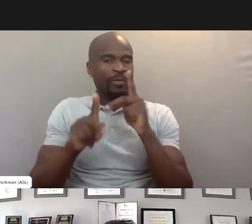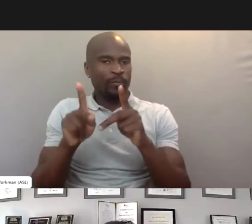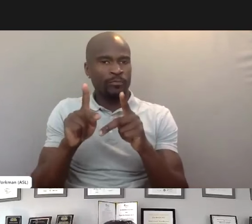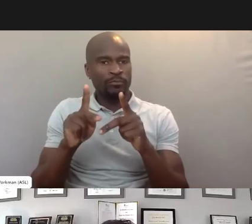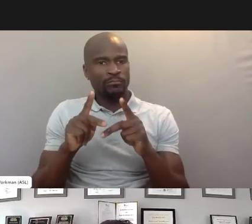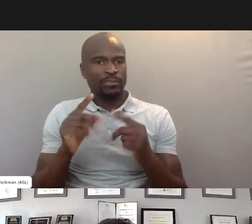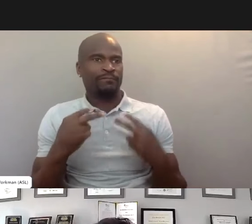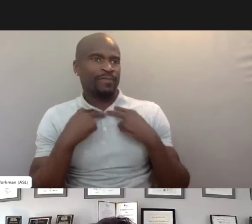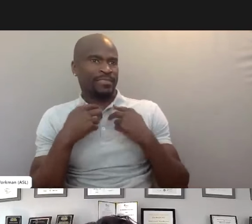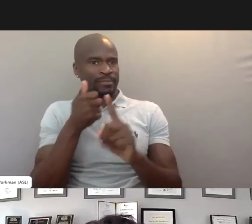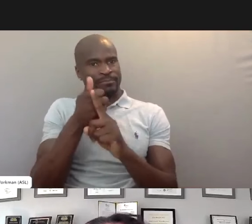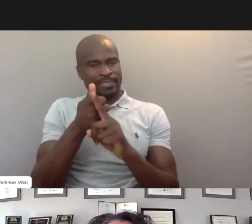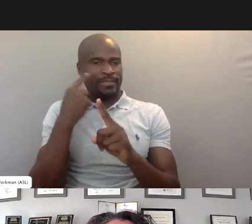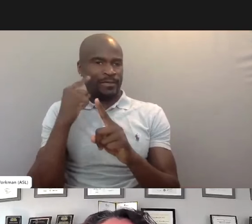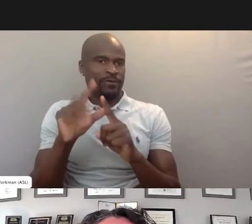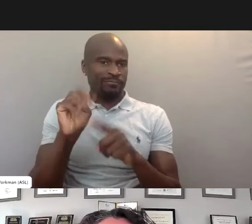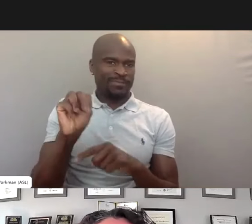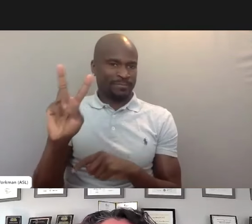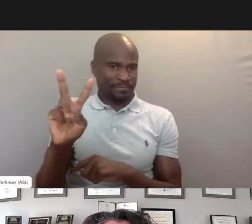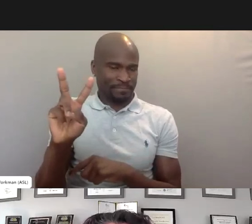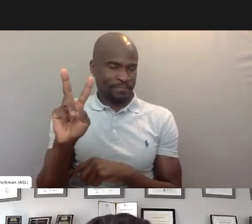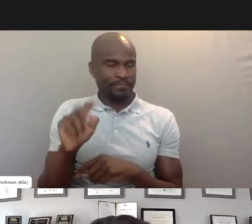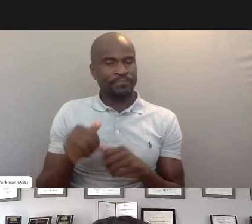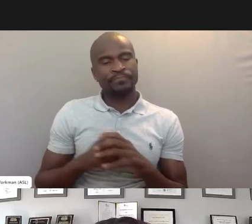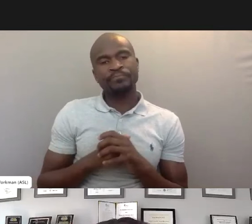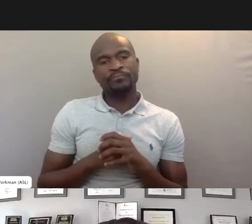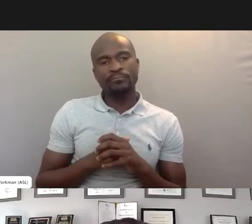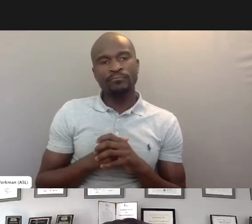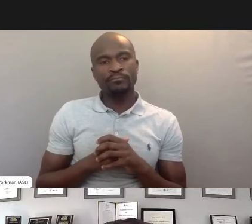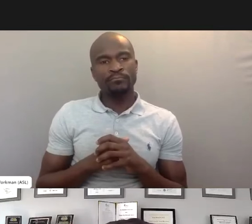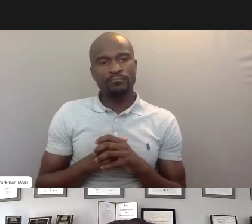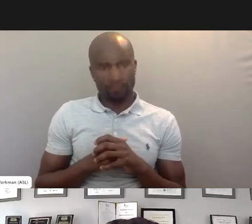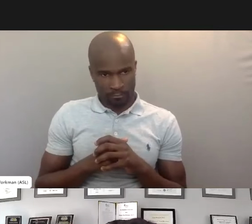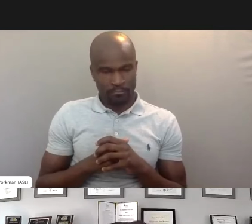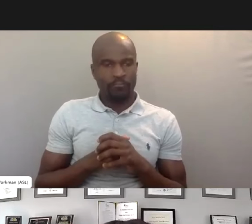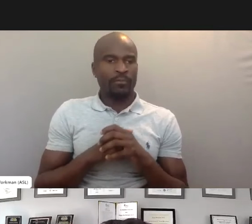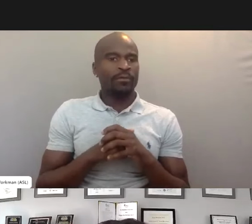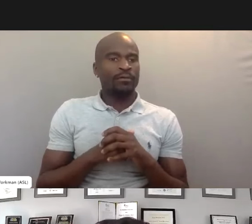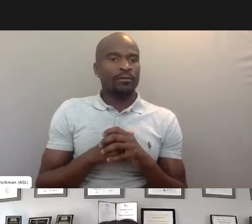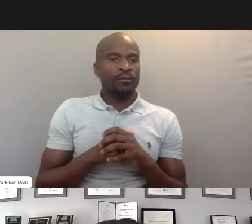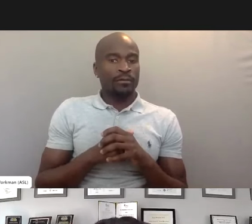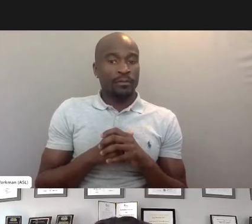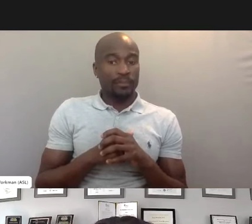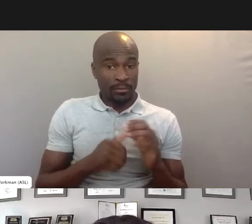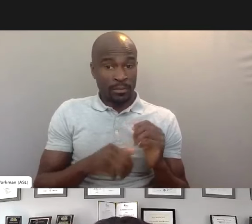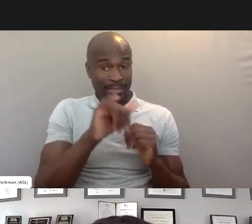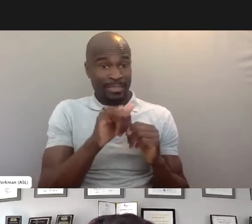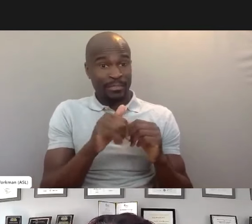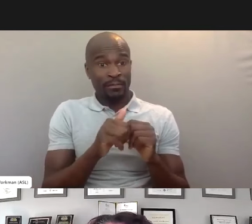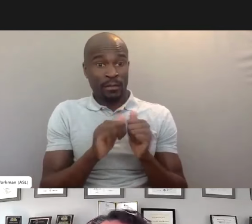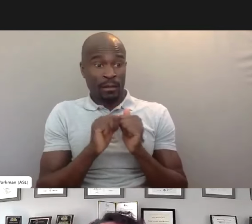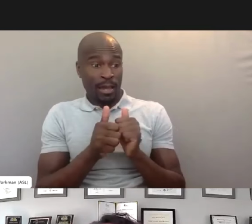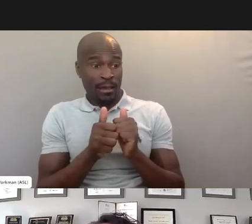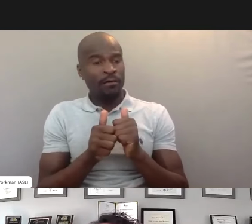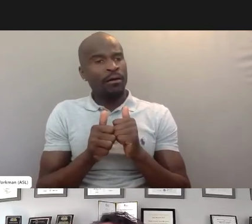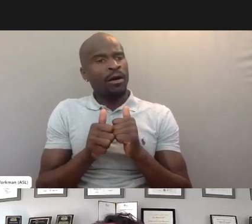kind of provides a roadmap for how to have trauma-informed conversations with victims and provide support. It's based on psychological first aid